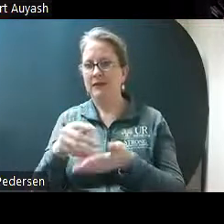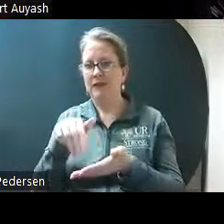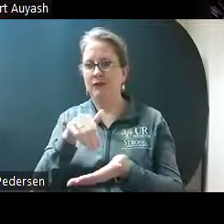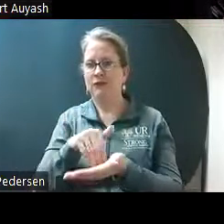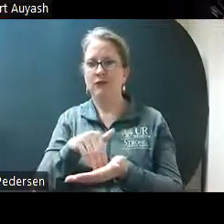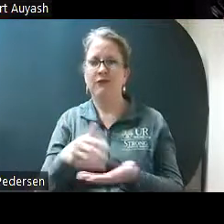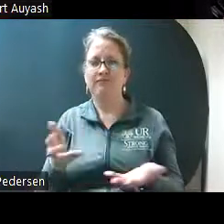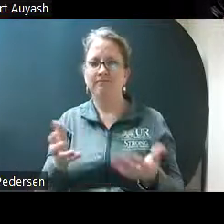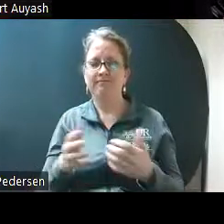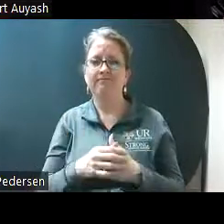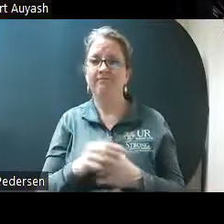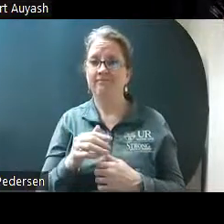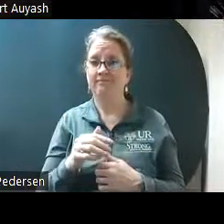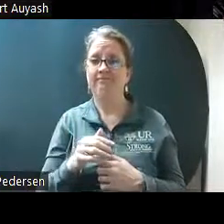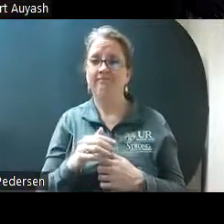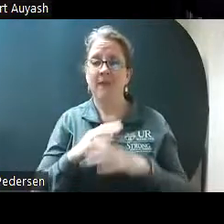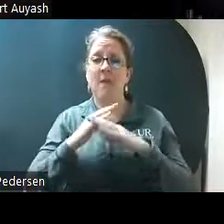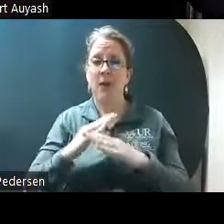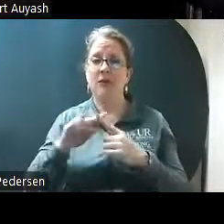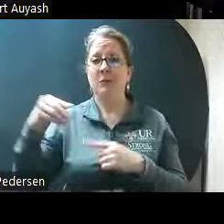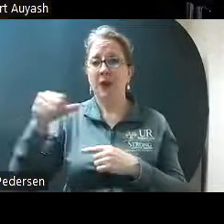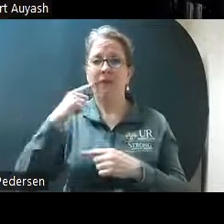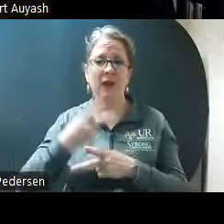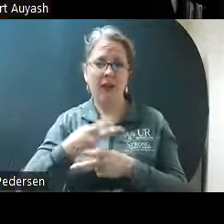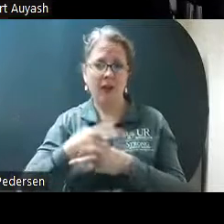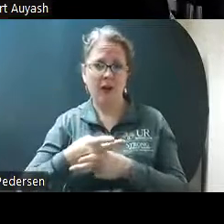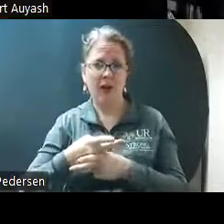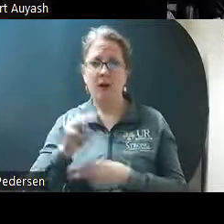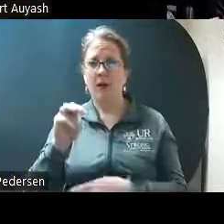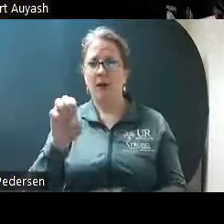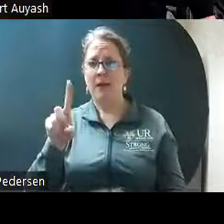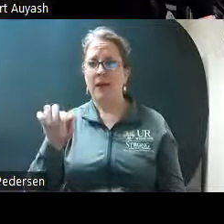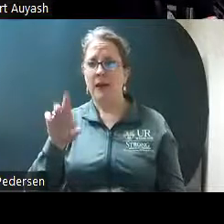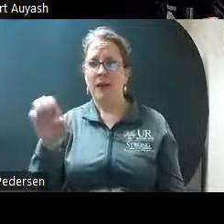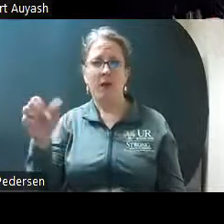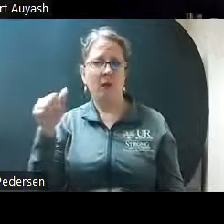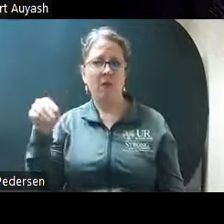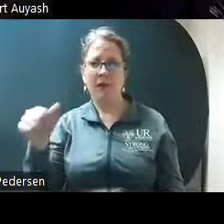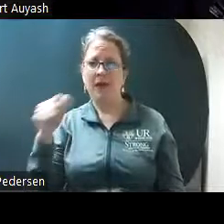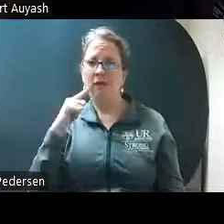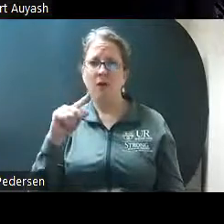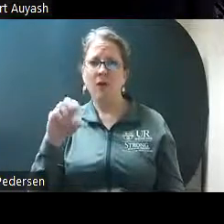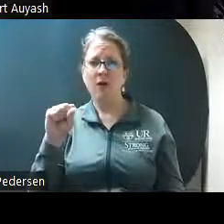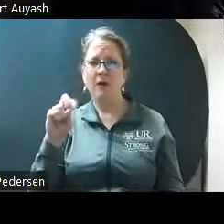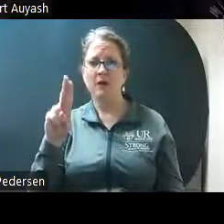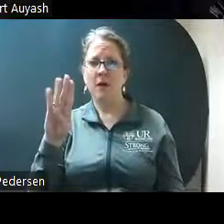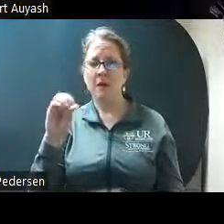Barriers to paying for care. Medicare does not pay for Suboxone, which is a treatment that's